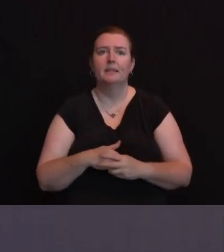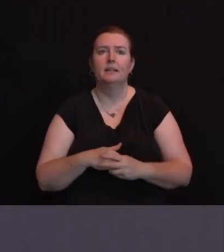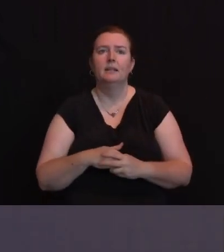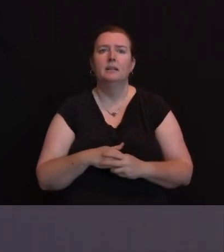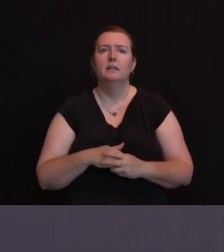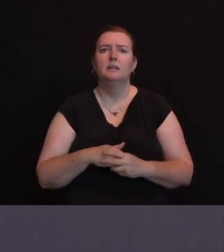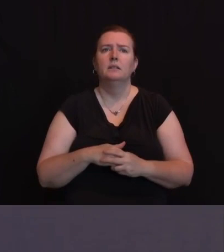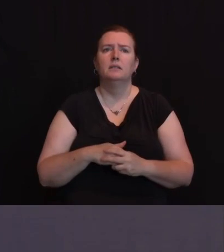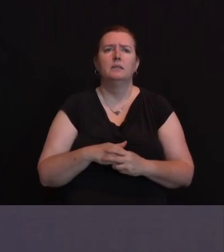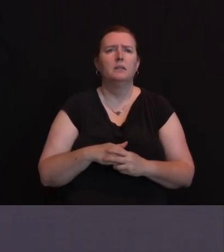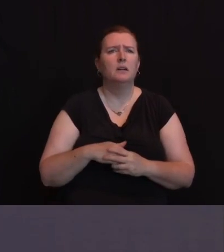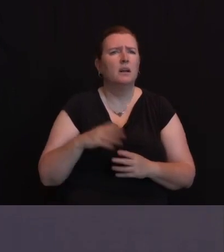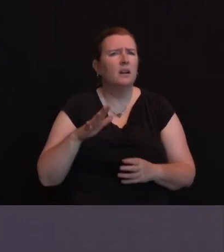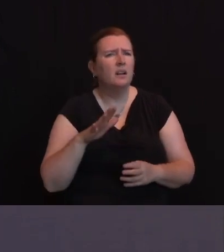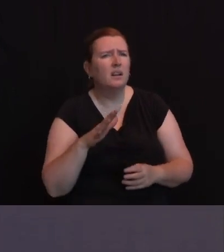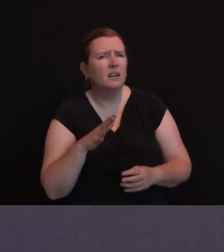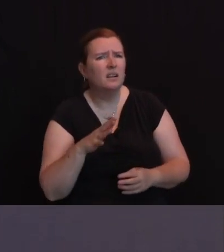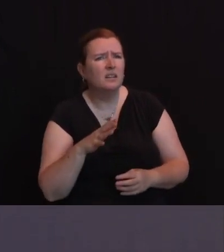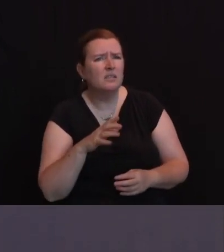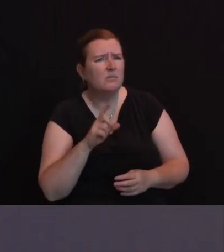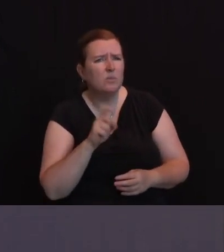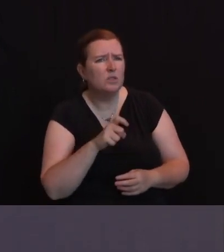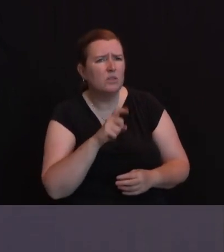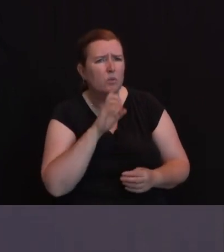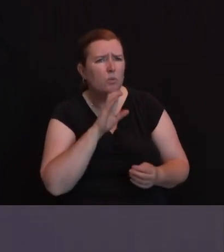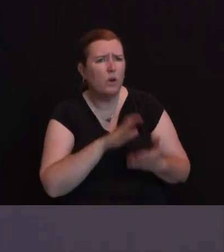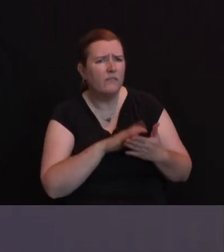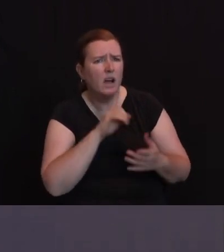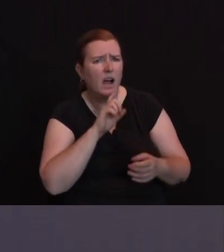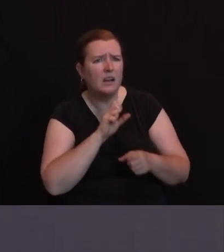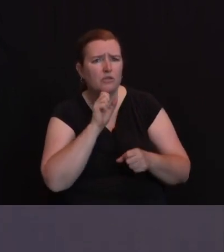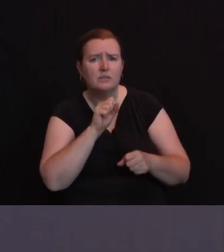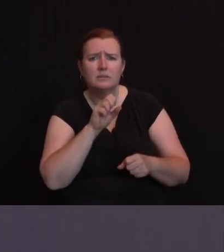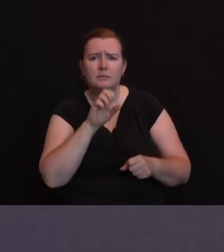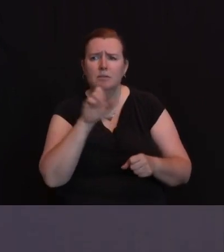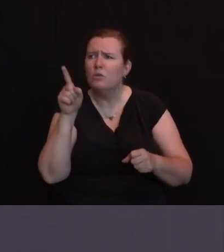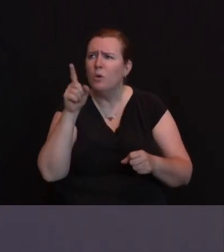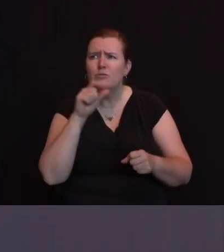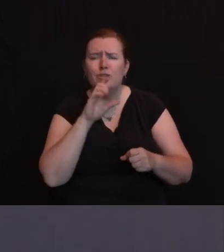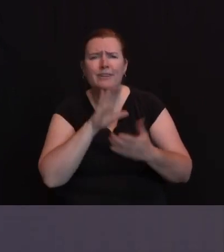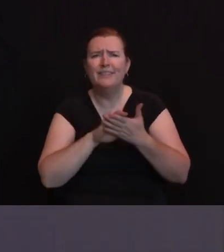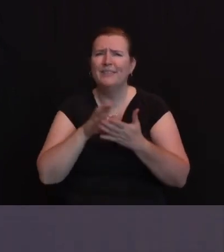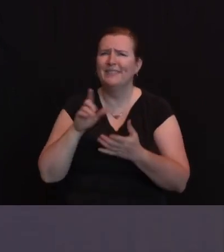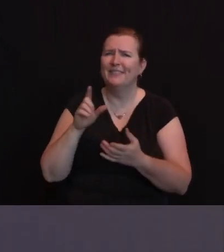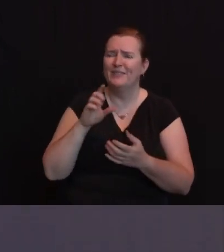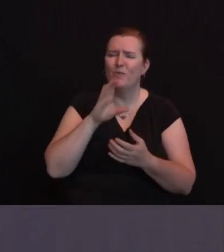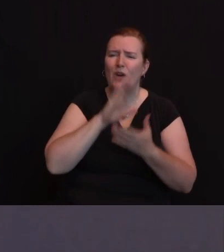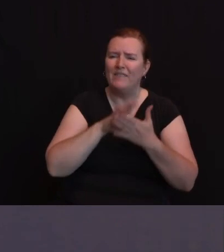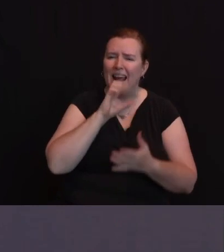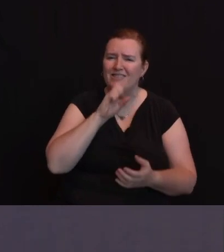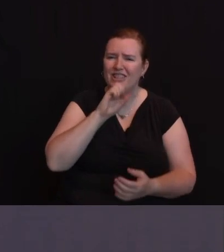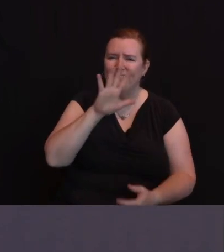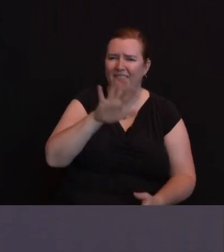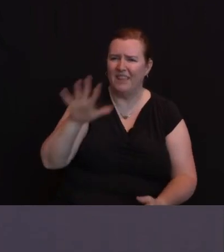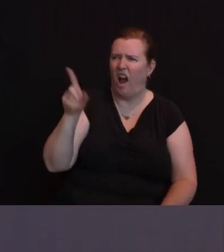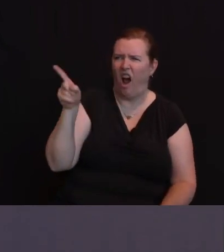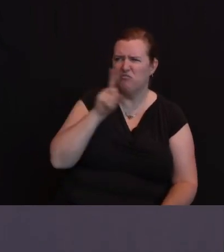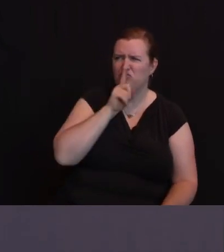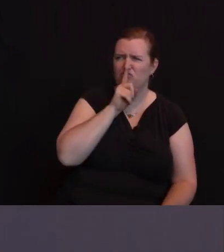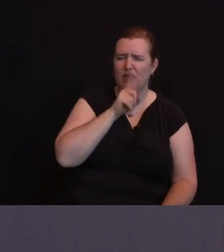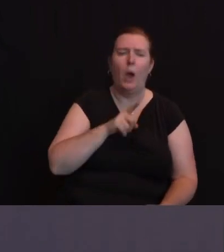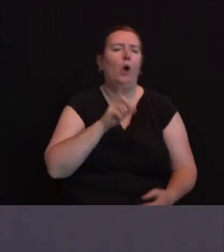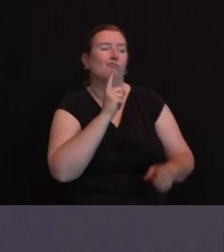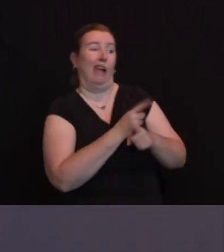wife's actual age. Yeah. Thank you. She'll probably remind me of that when I get home. So,